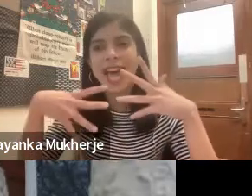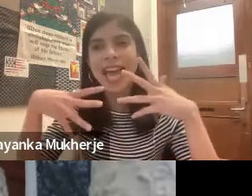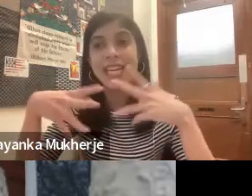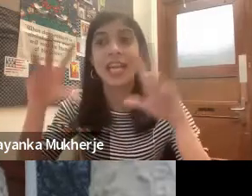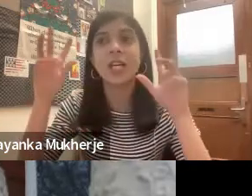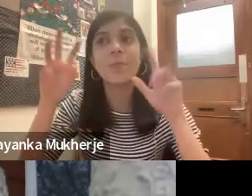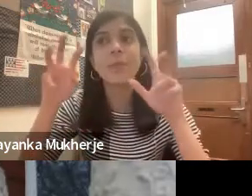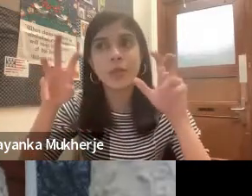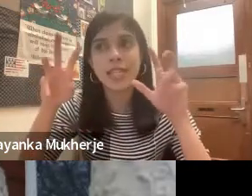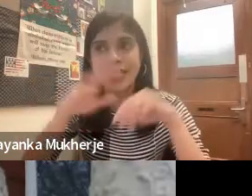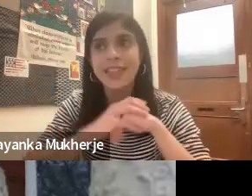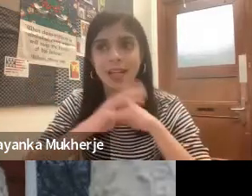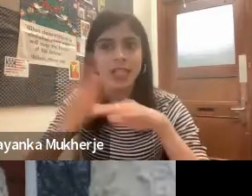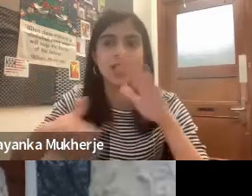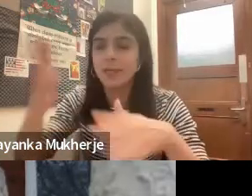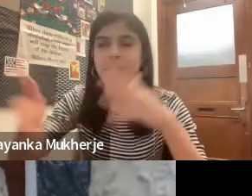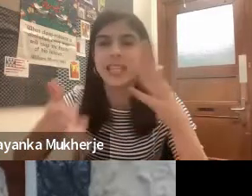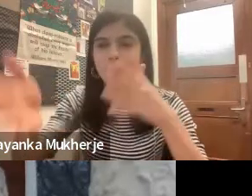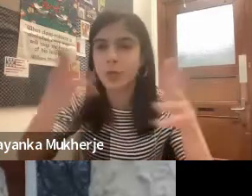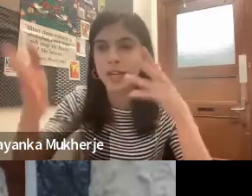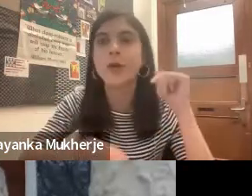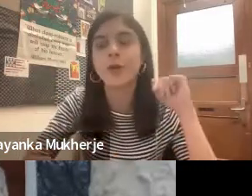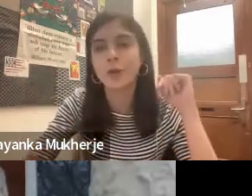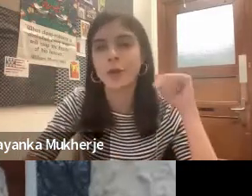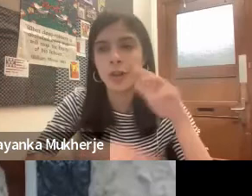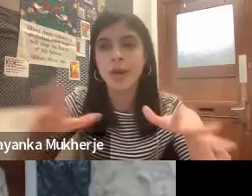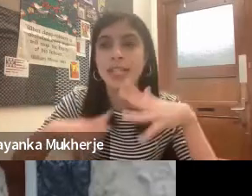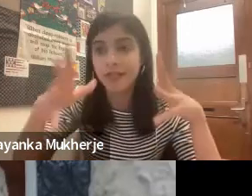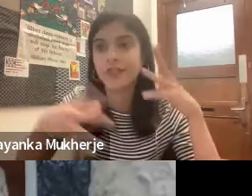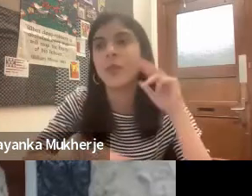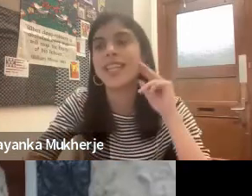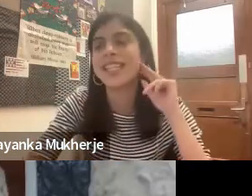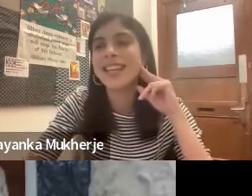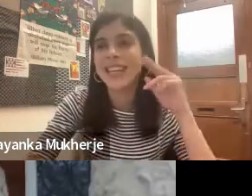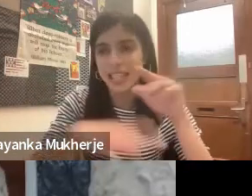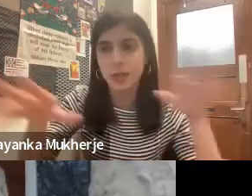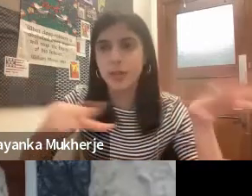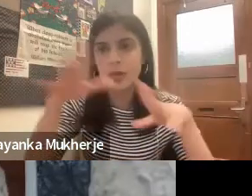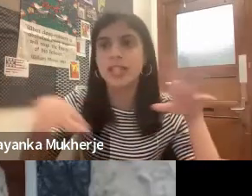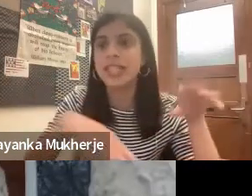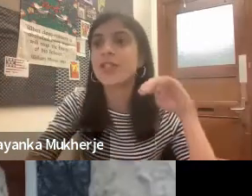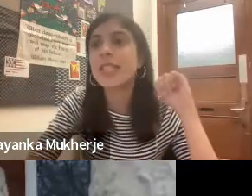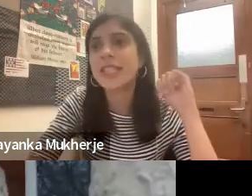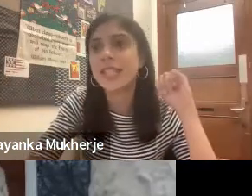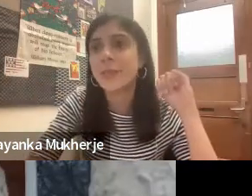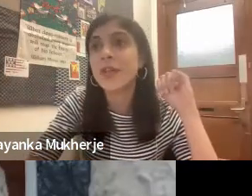custodians of land and community, a term that I'm sure we're all going to talk about in different ways, across these 3 research